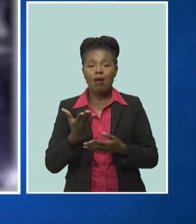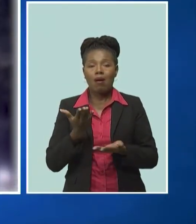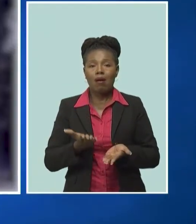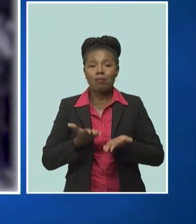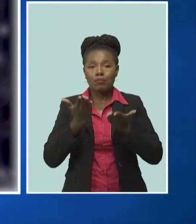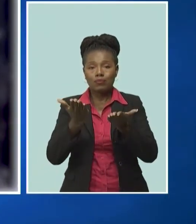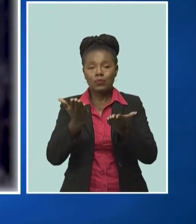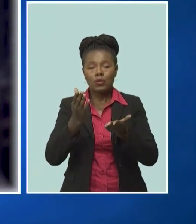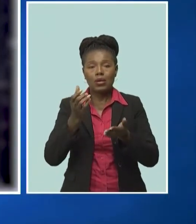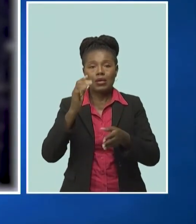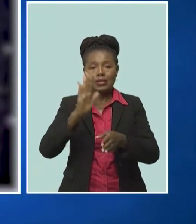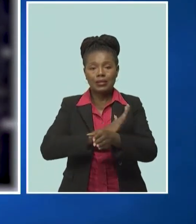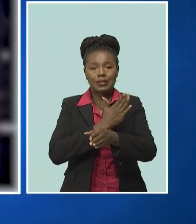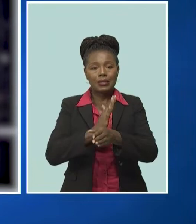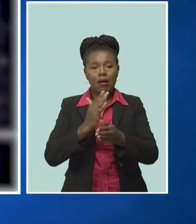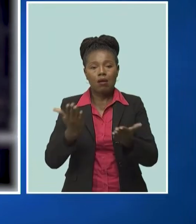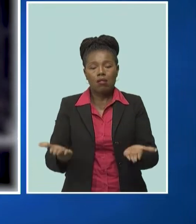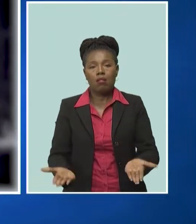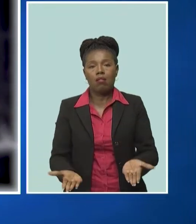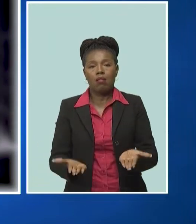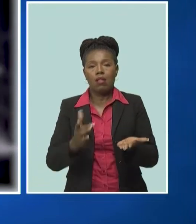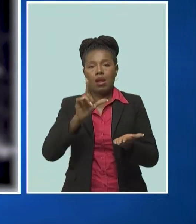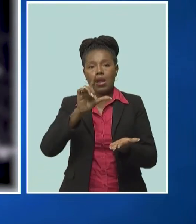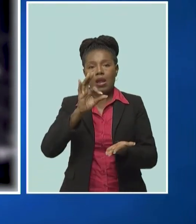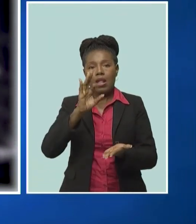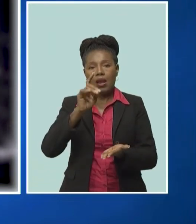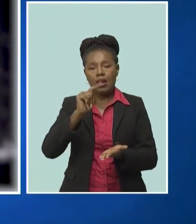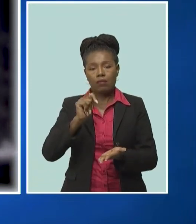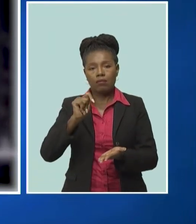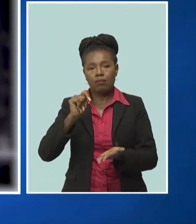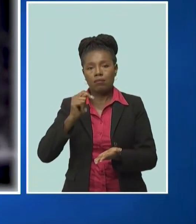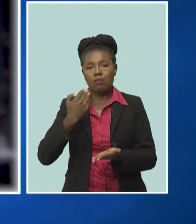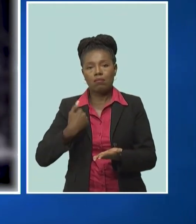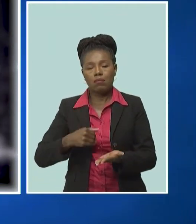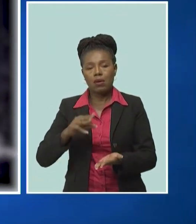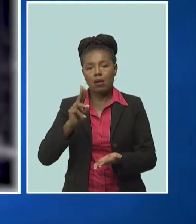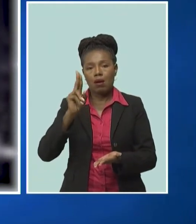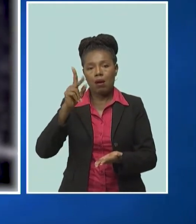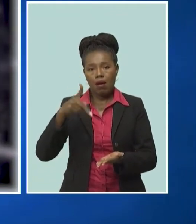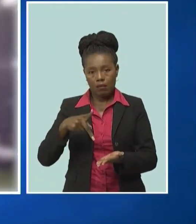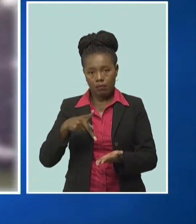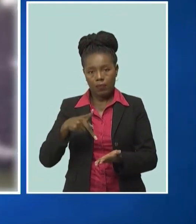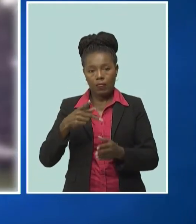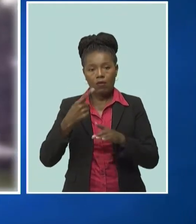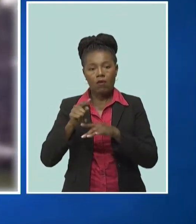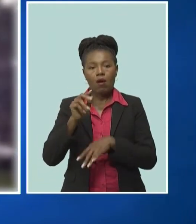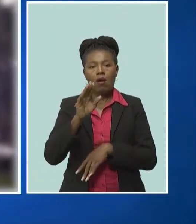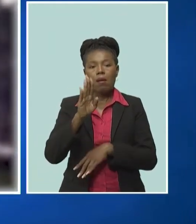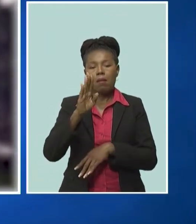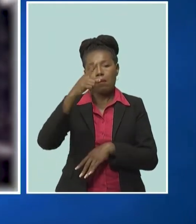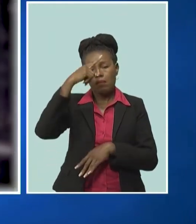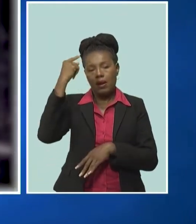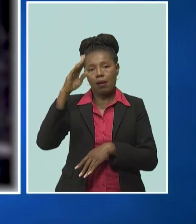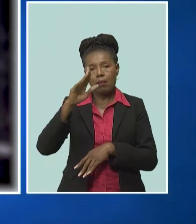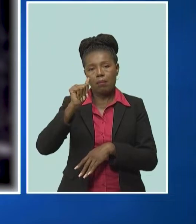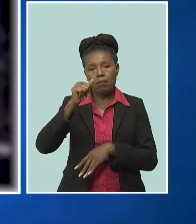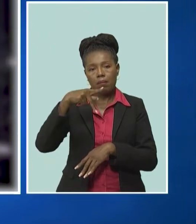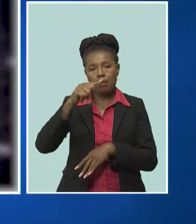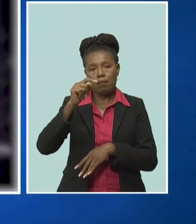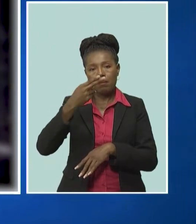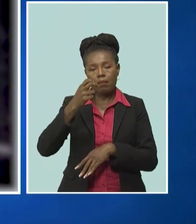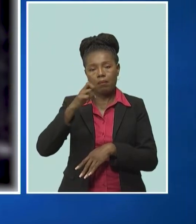Lift Me Up, written for Marvel's blockbuster sequel Black Panther: Wakanda Forever. The song picked up a nod for